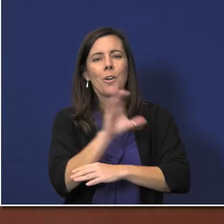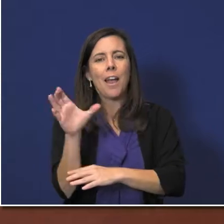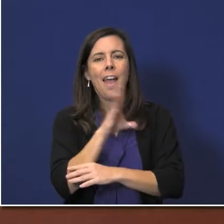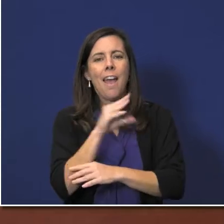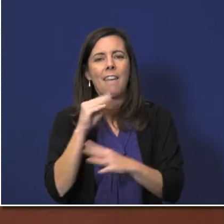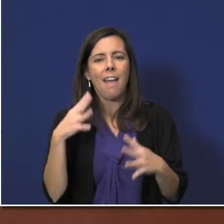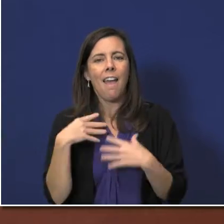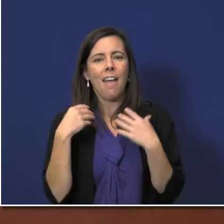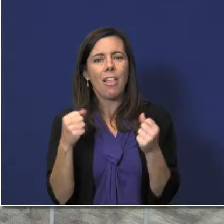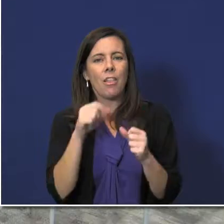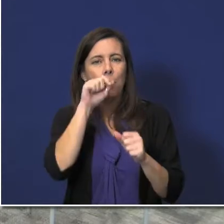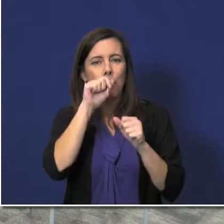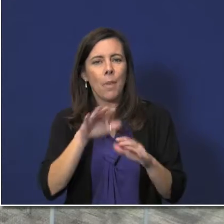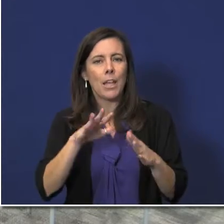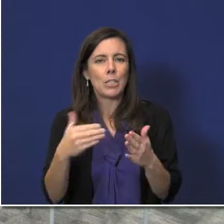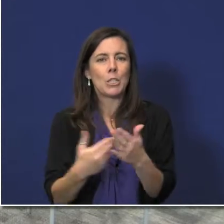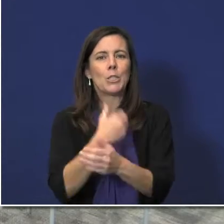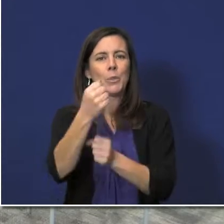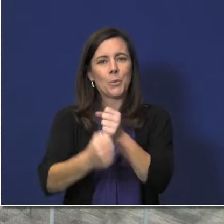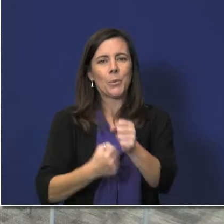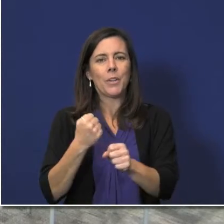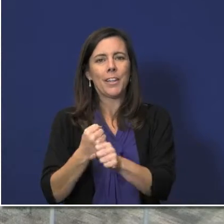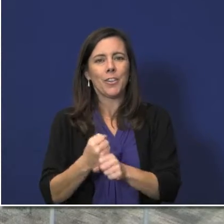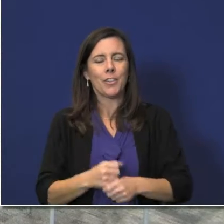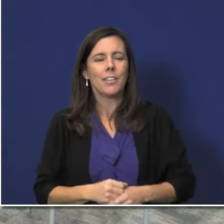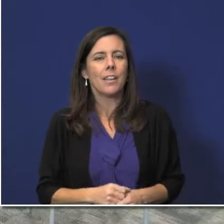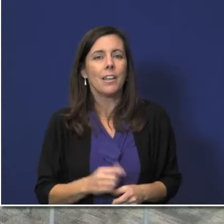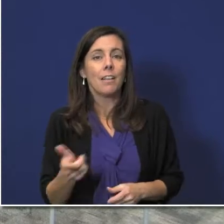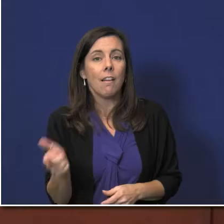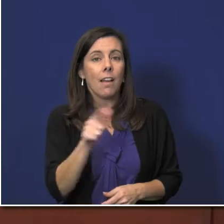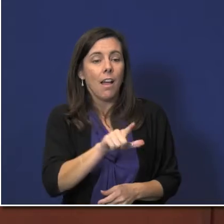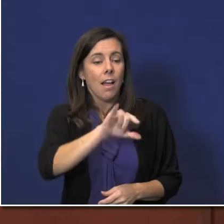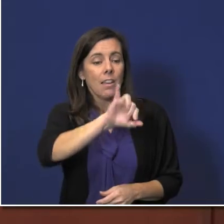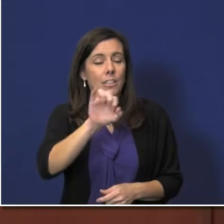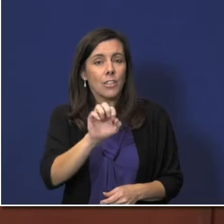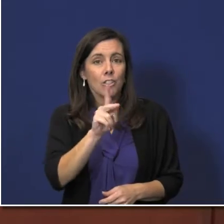blessed New Year. Thank you. Thank you. Mr. Jackson.